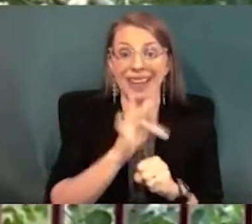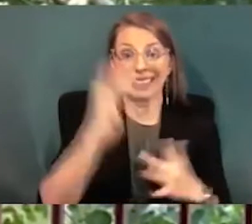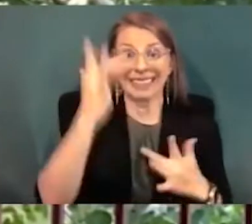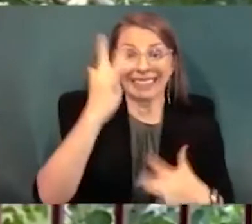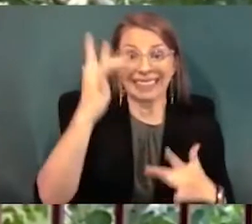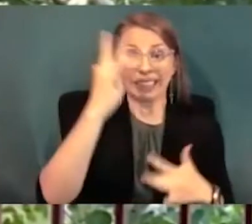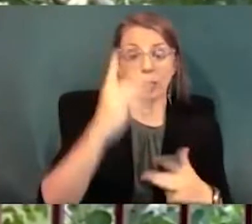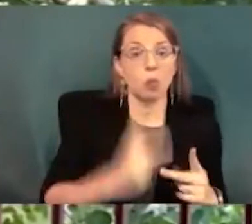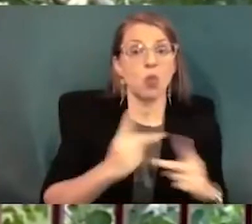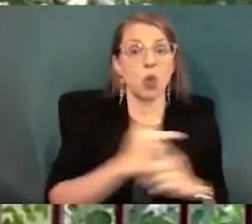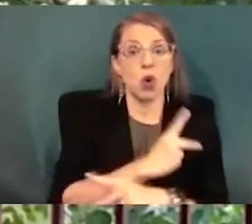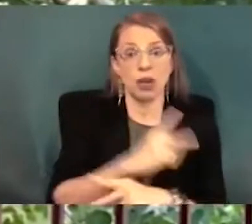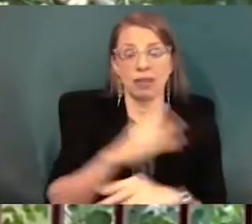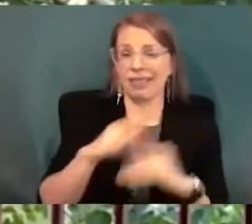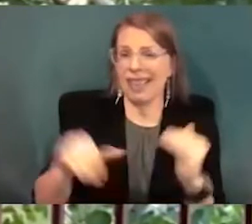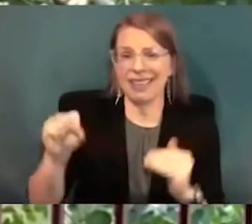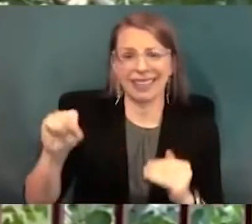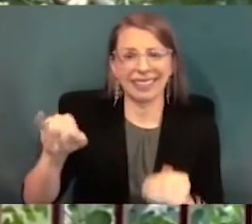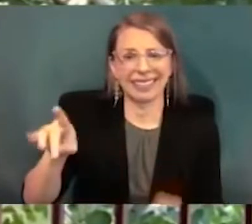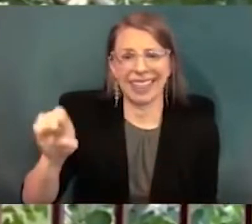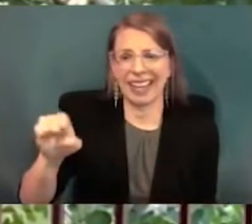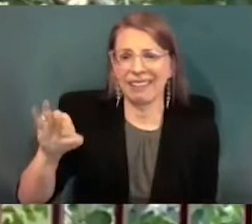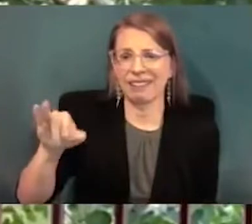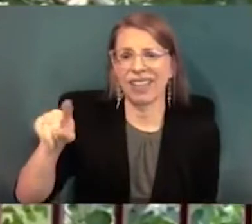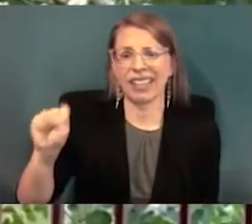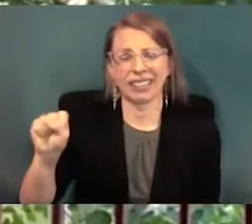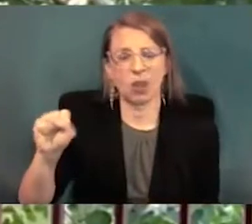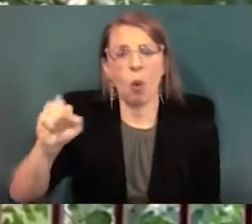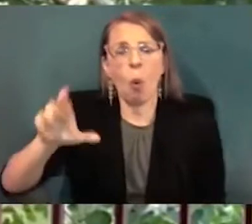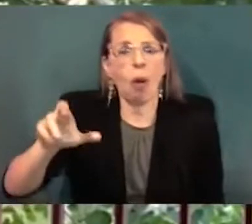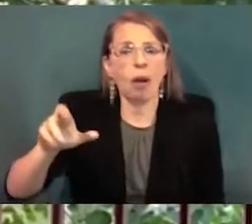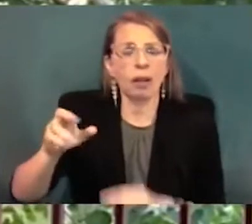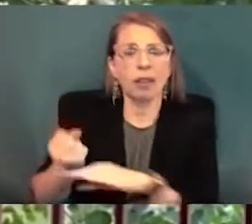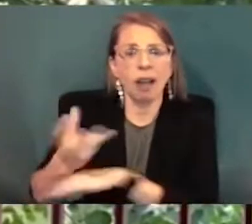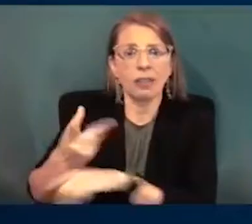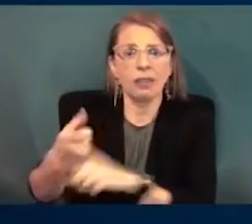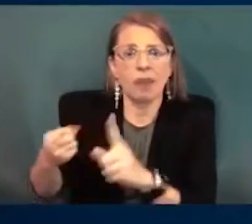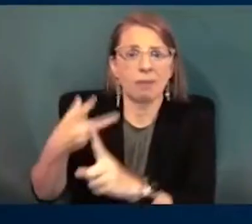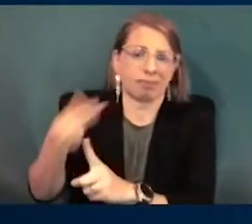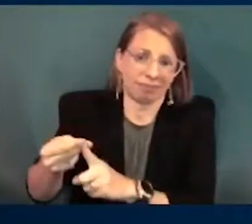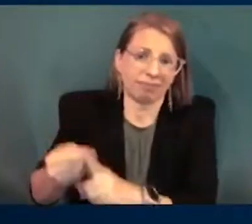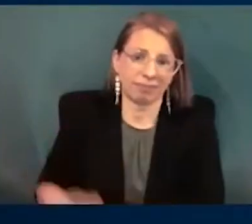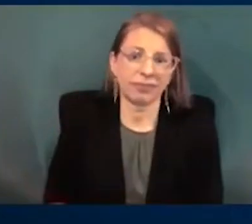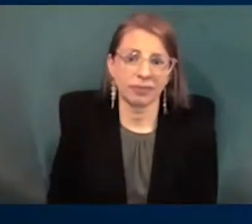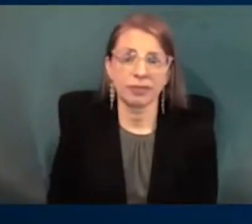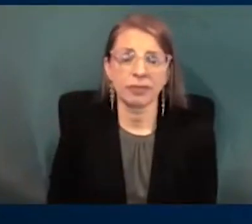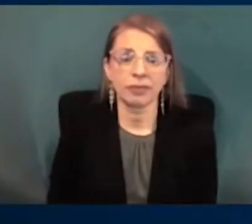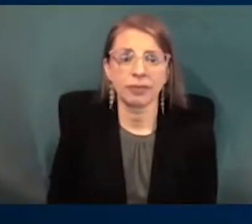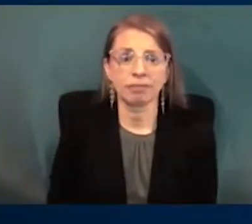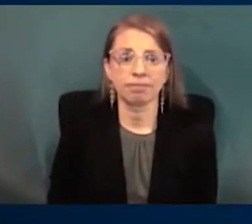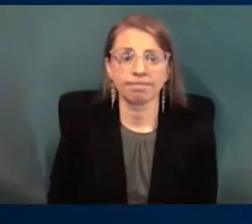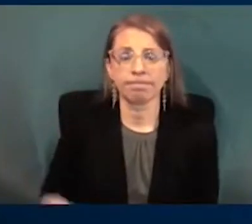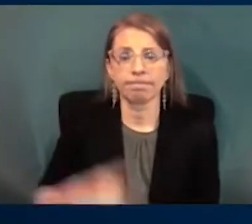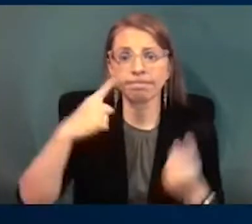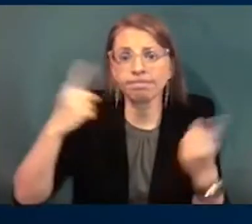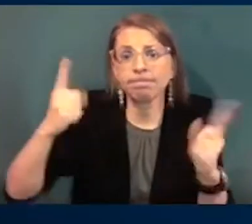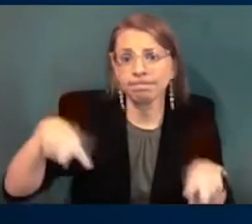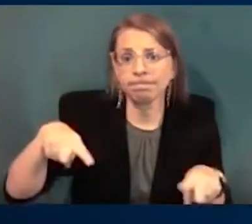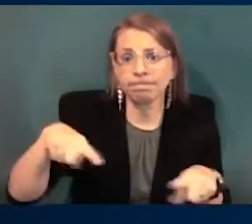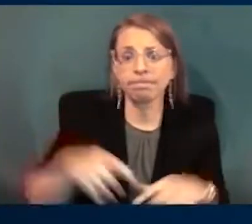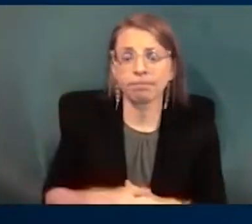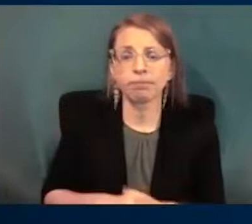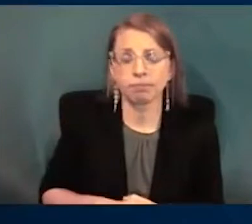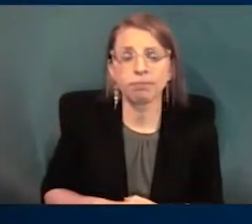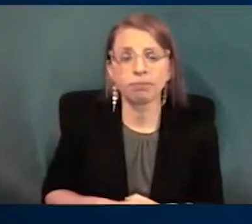is much worse than any of these side effects or adverse events from the vaccines. Yeah, I'm with you, and I'm firmly there.